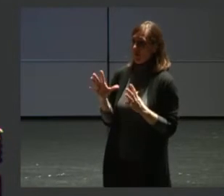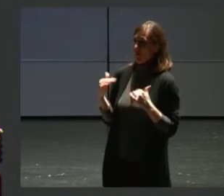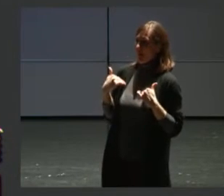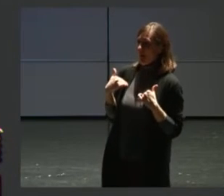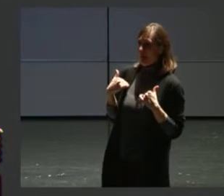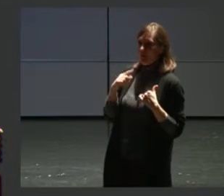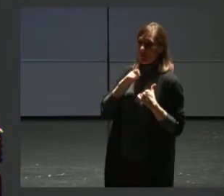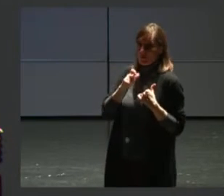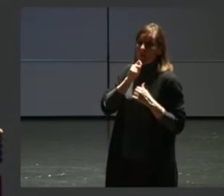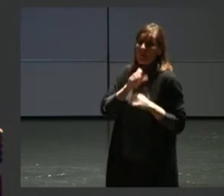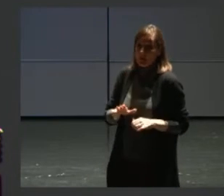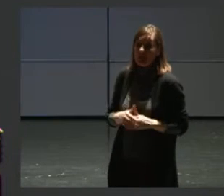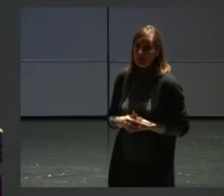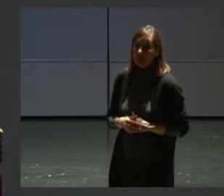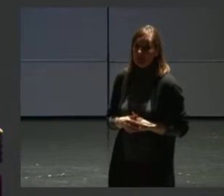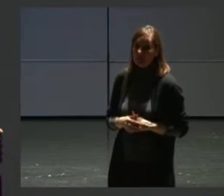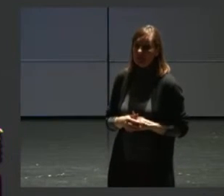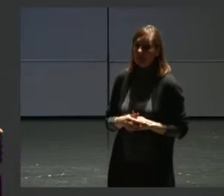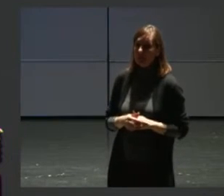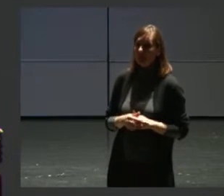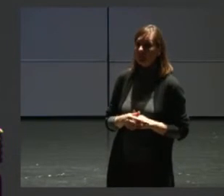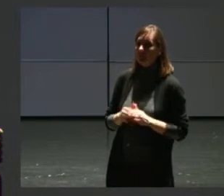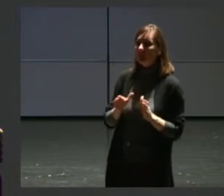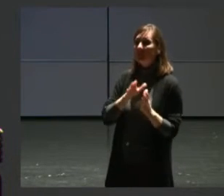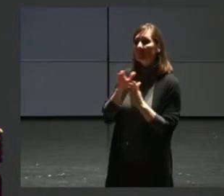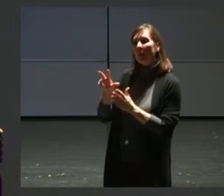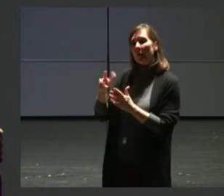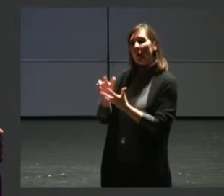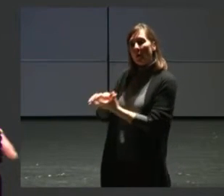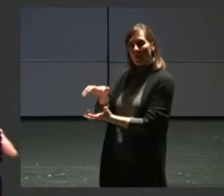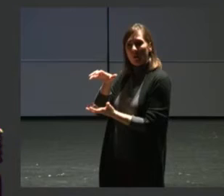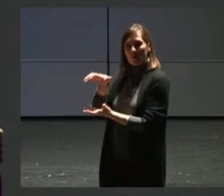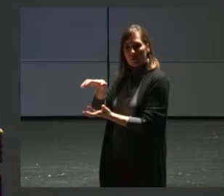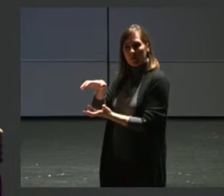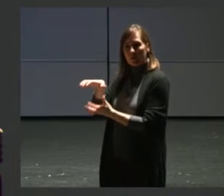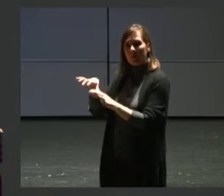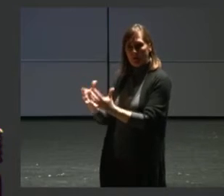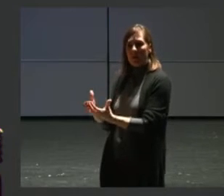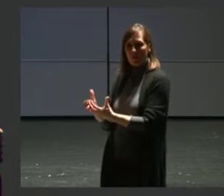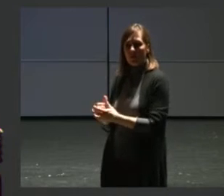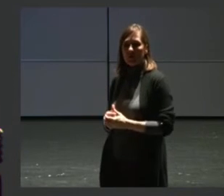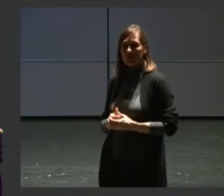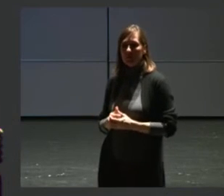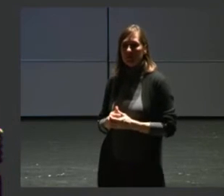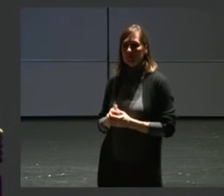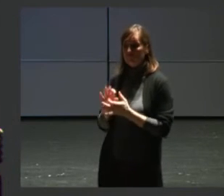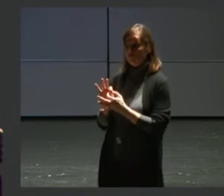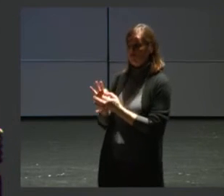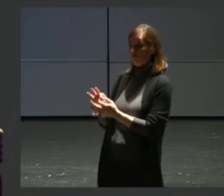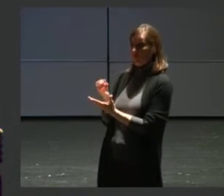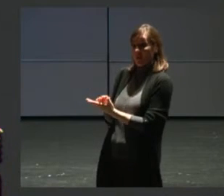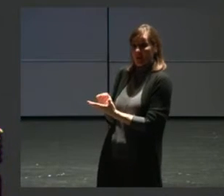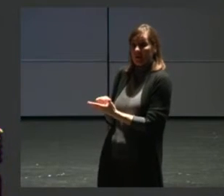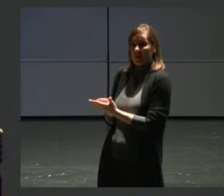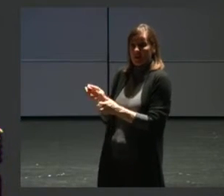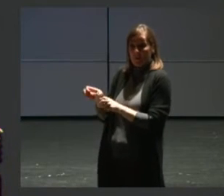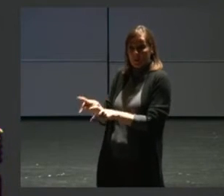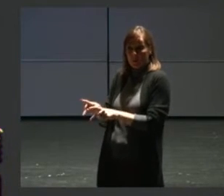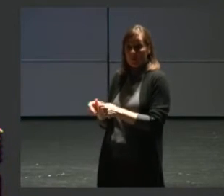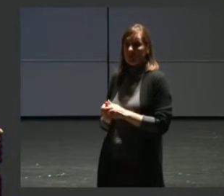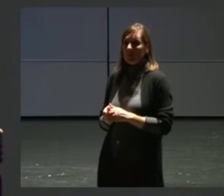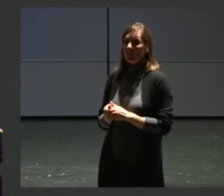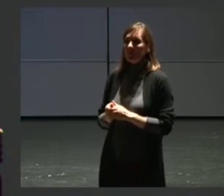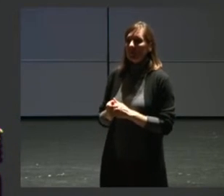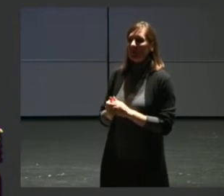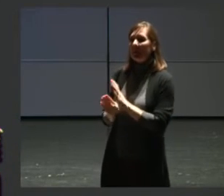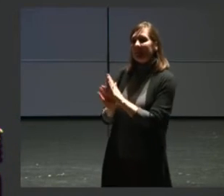to have those types of relations. The third and final category or bucket in terms of funding and revenue opportunities is in the world of